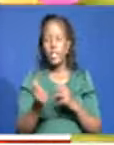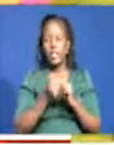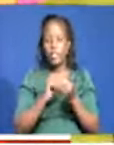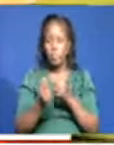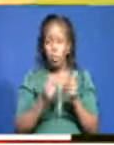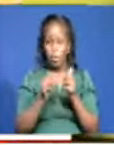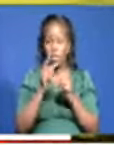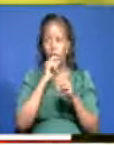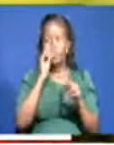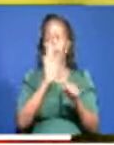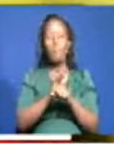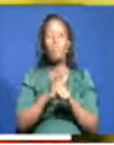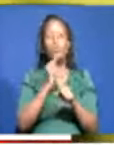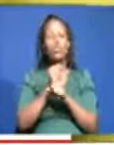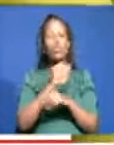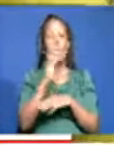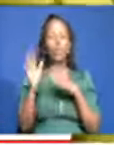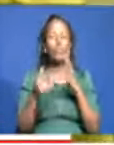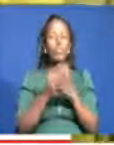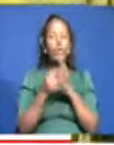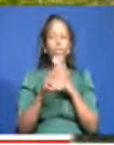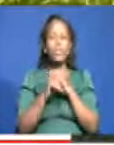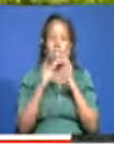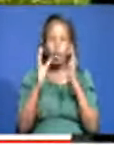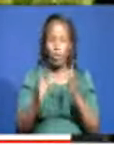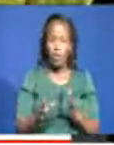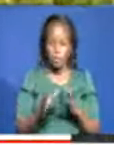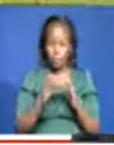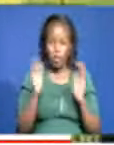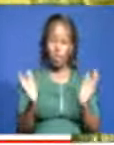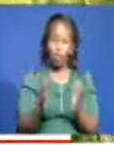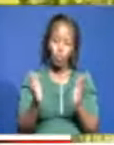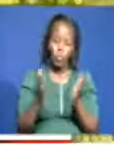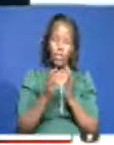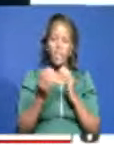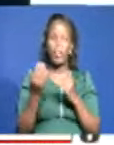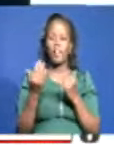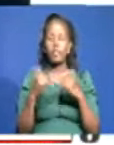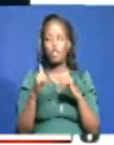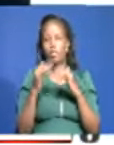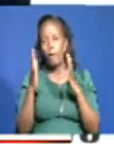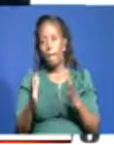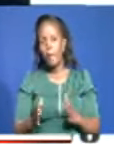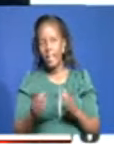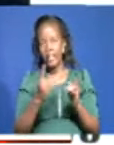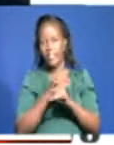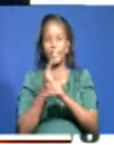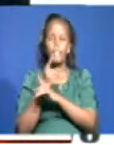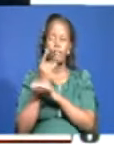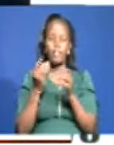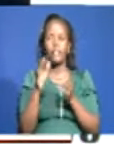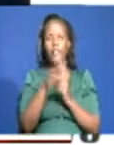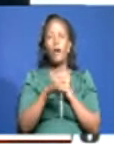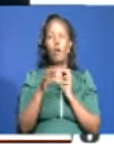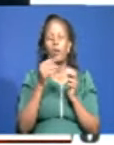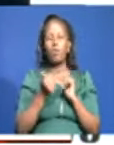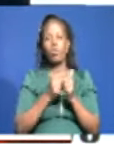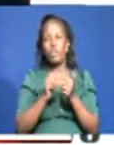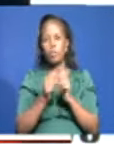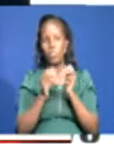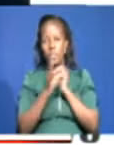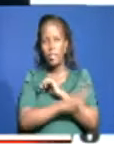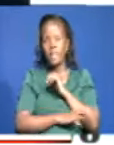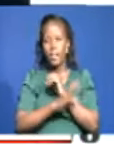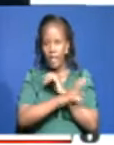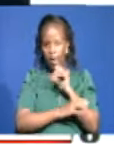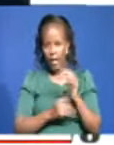bias or partiality to motivate players of various sports in the country. We want to immediately get